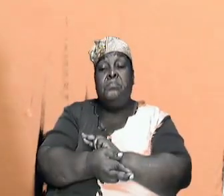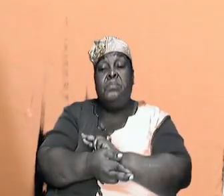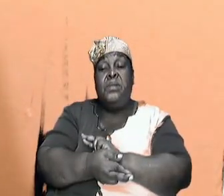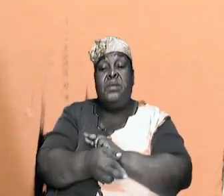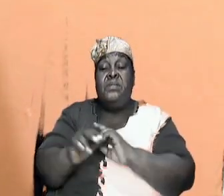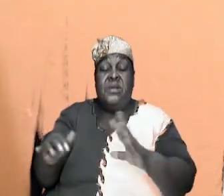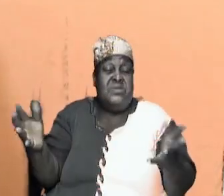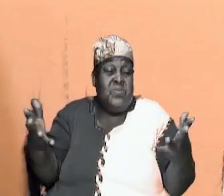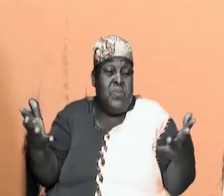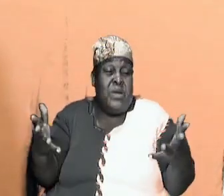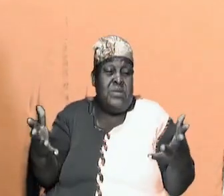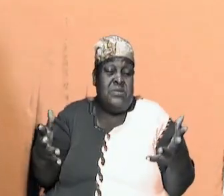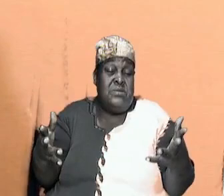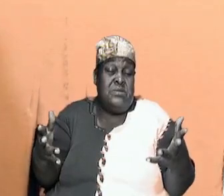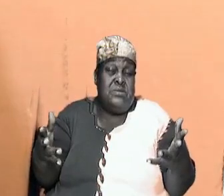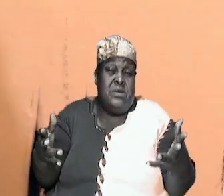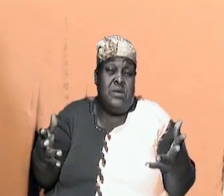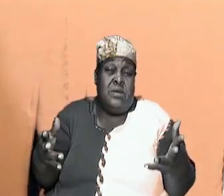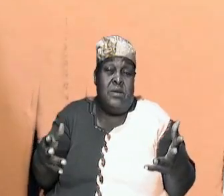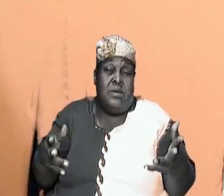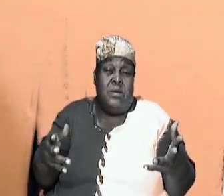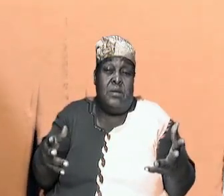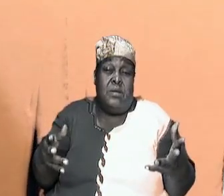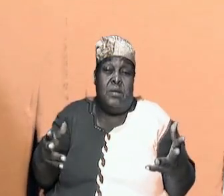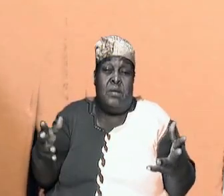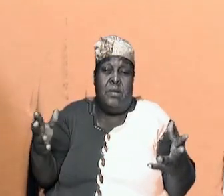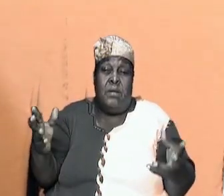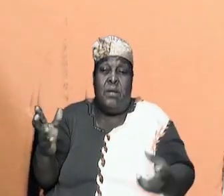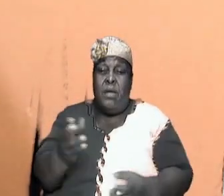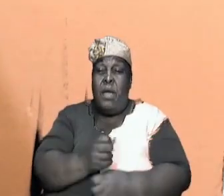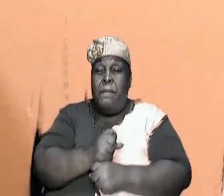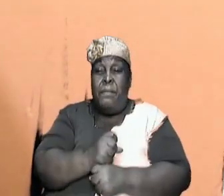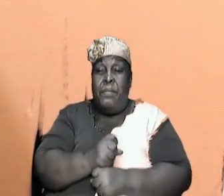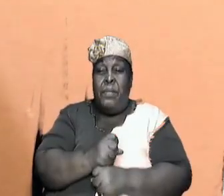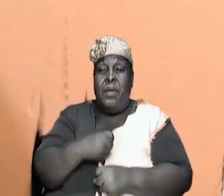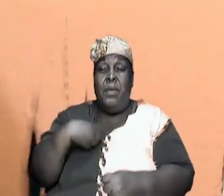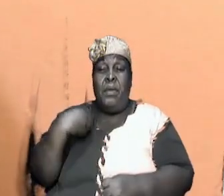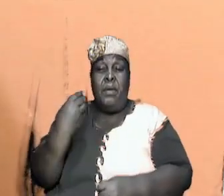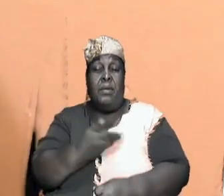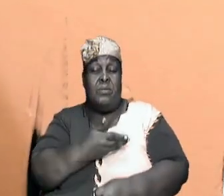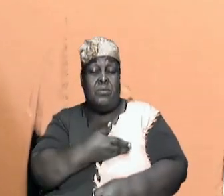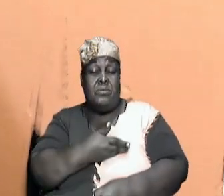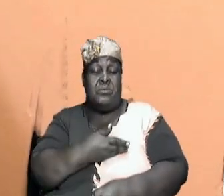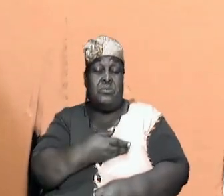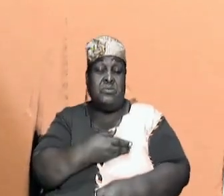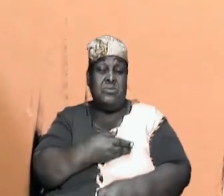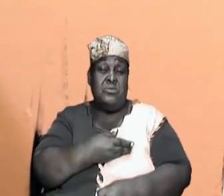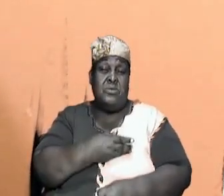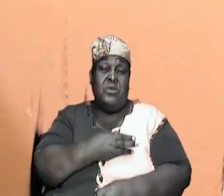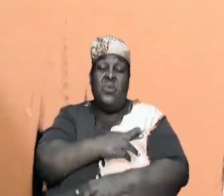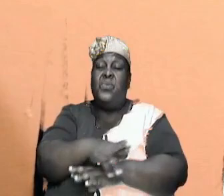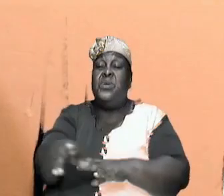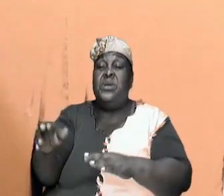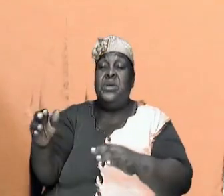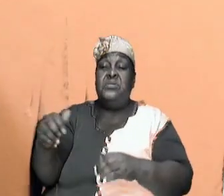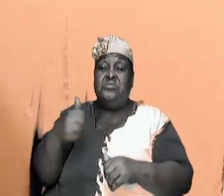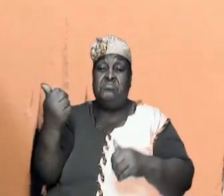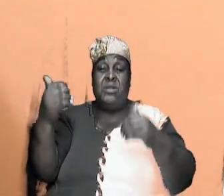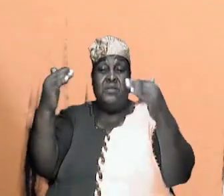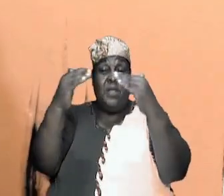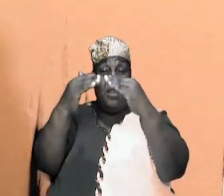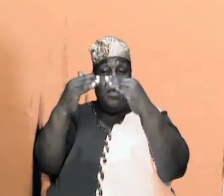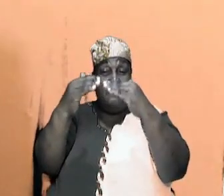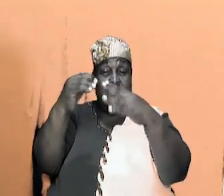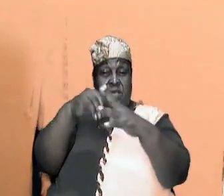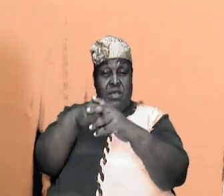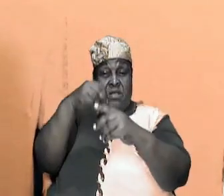And that is what is going to catapult us to another level in God.